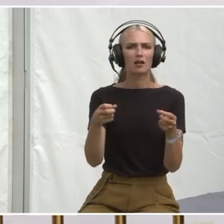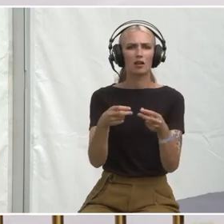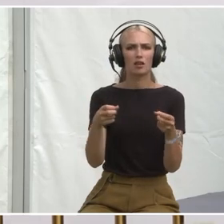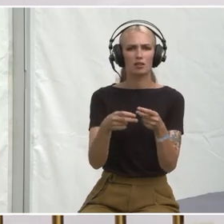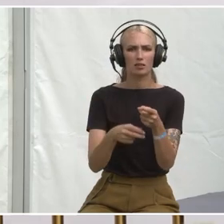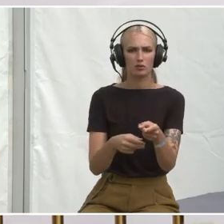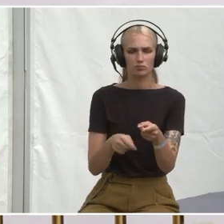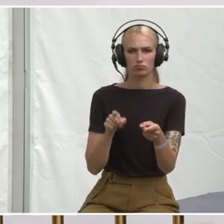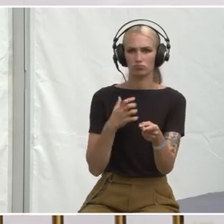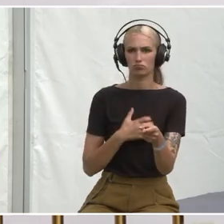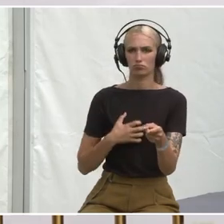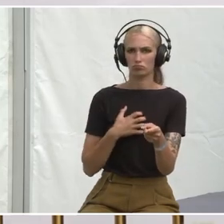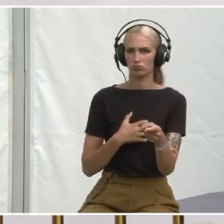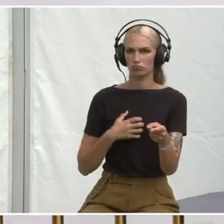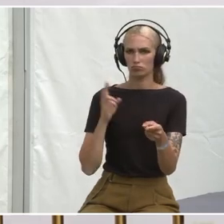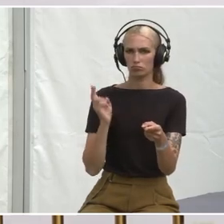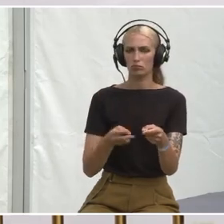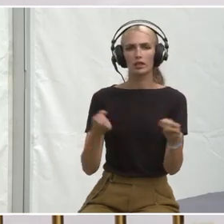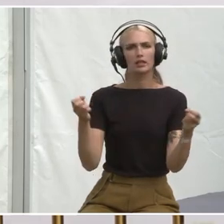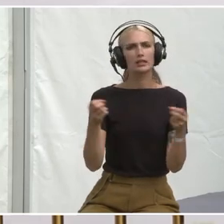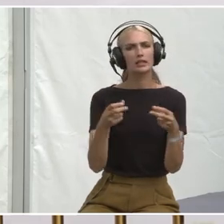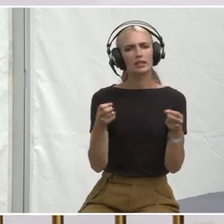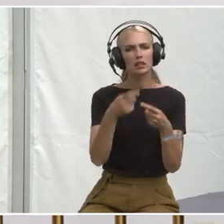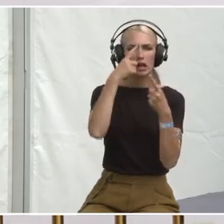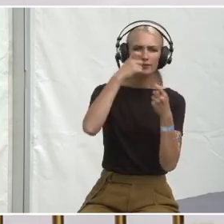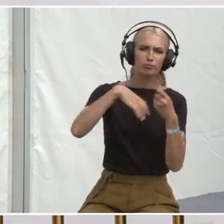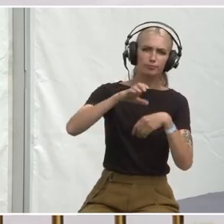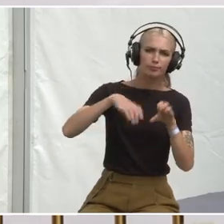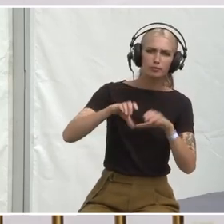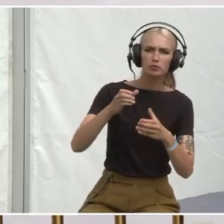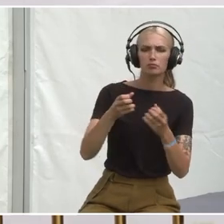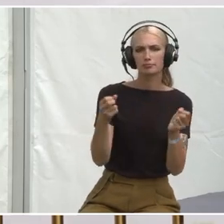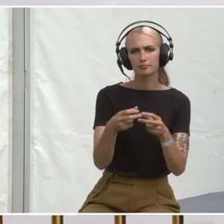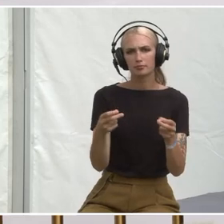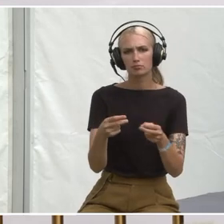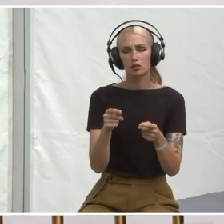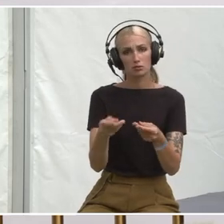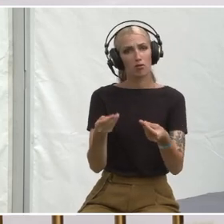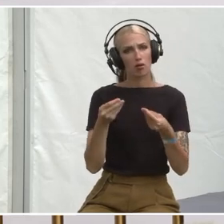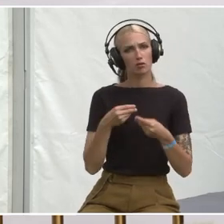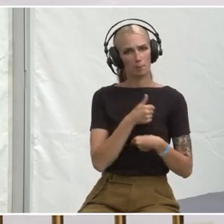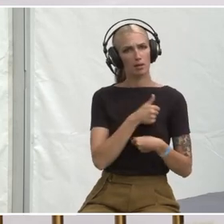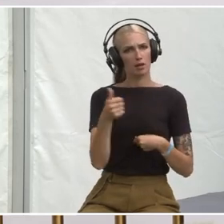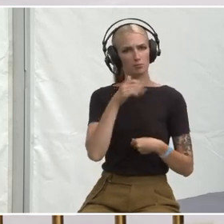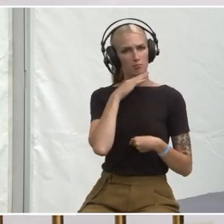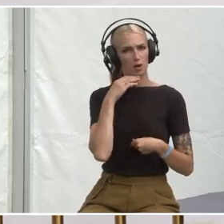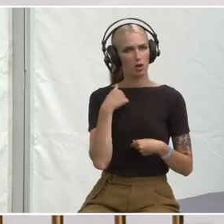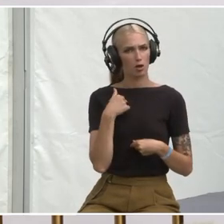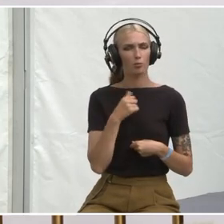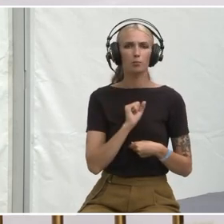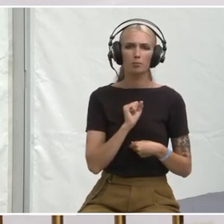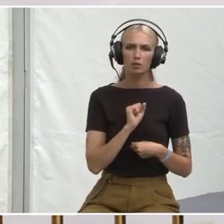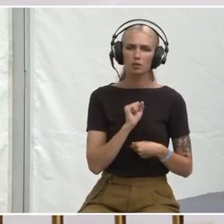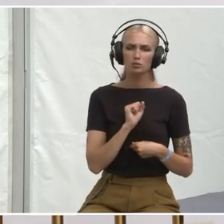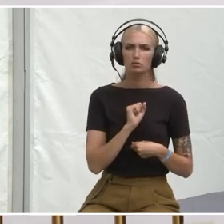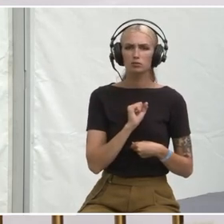the acceleration as well. The digitalization gives us a lot of advantages. We can meet